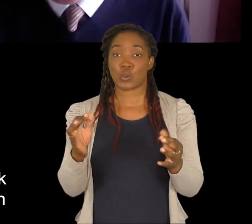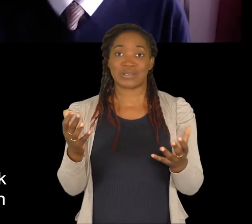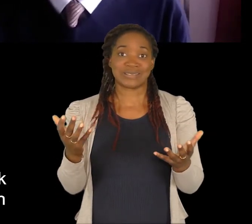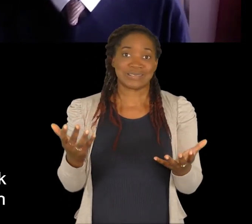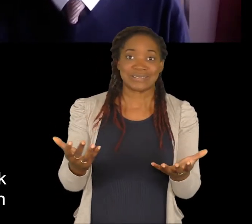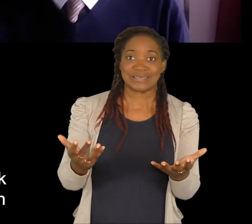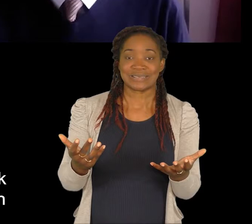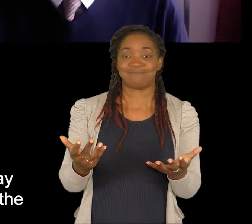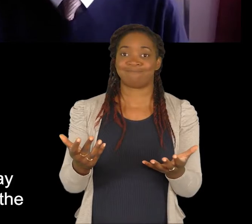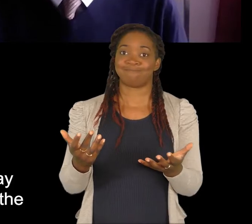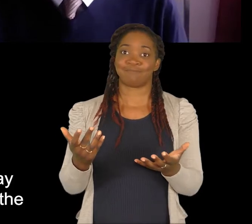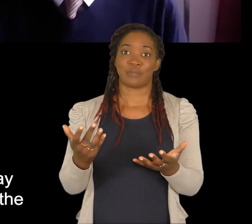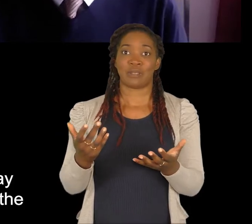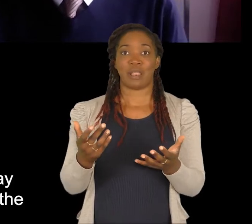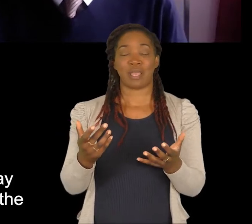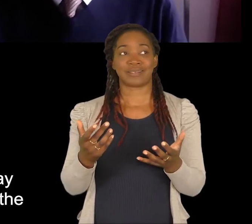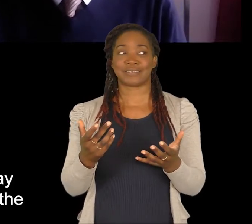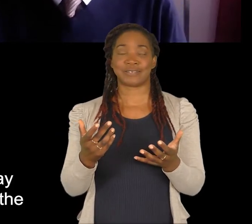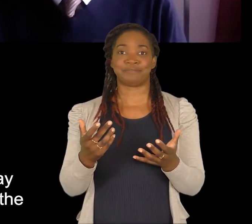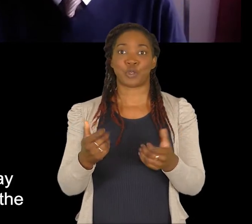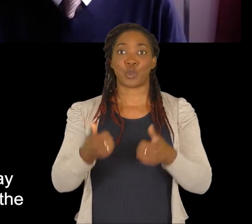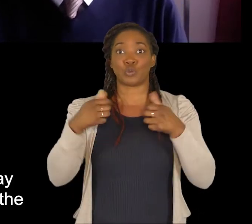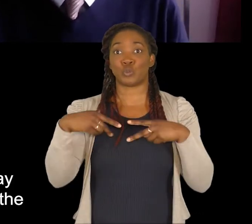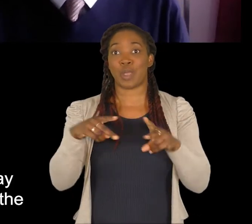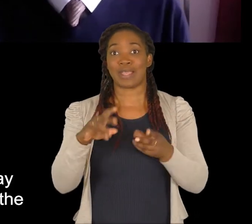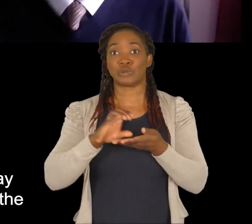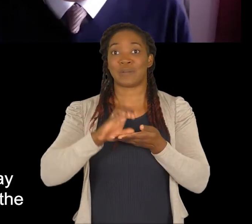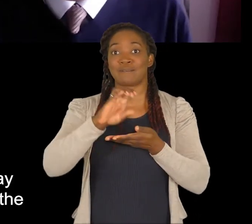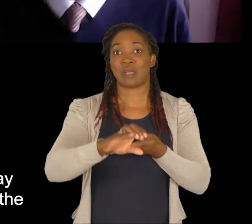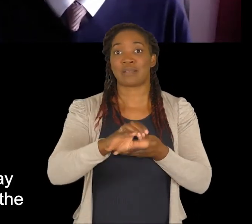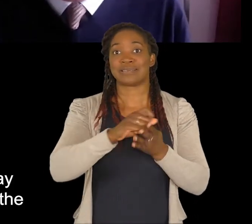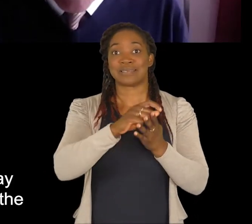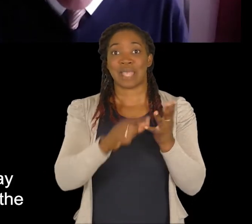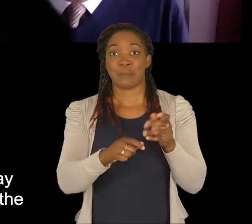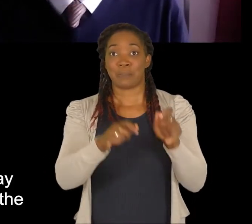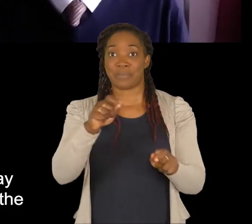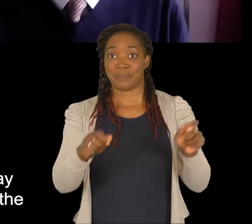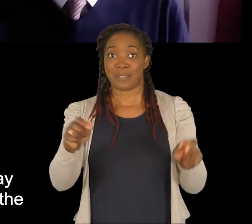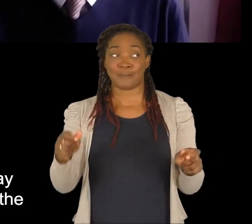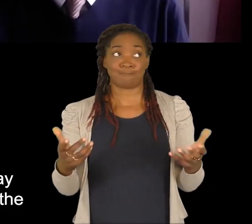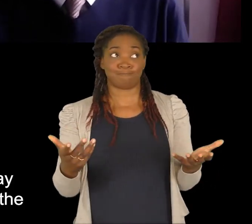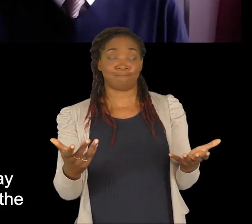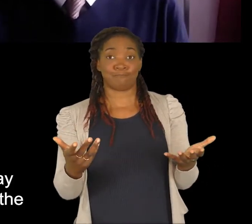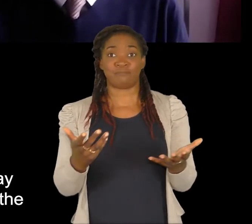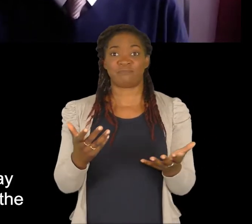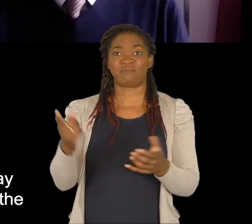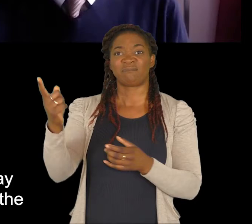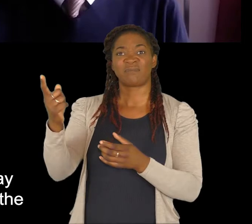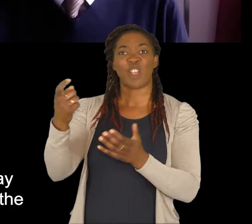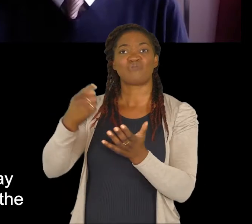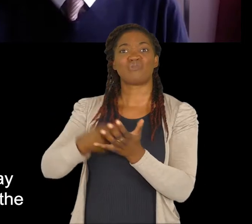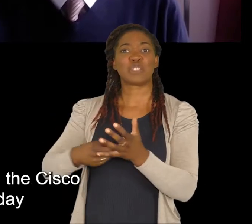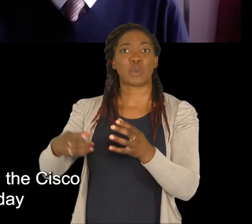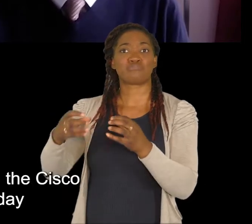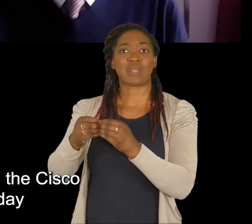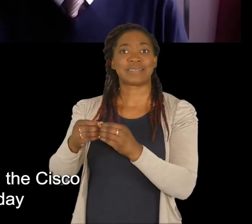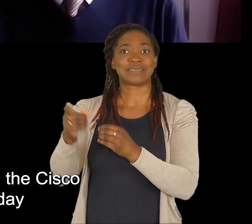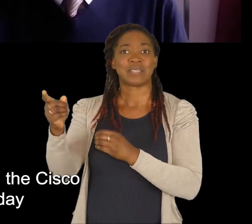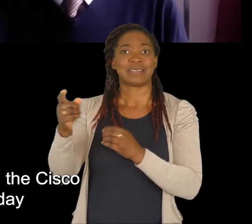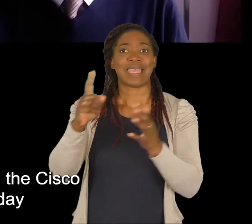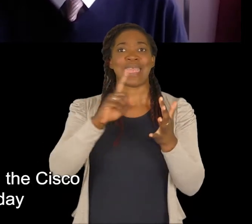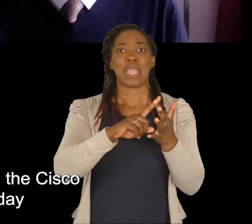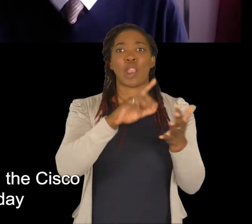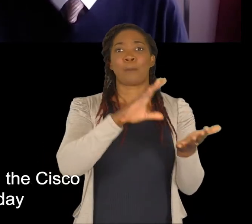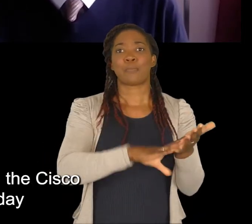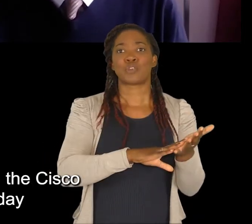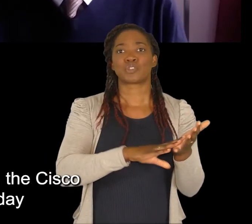very little track record of investing in disabled people, right? You say that, yet, you know, the Richard Bransons, the Elon